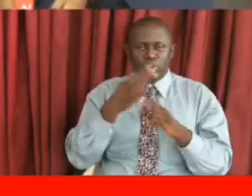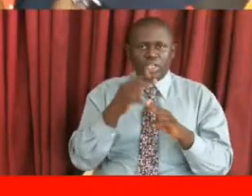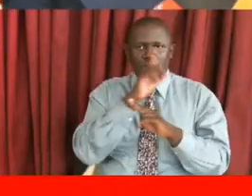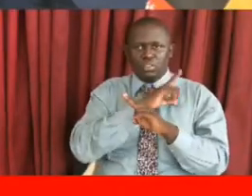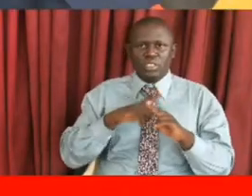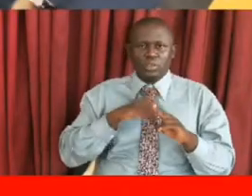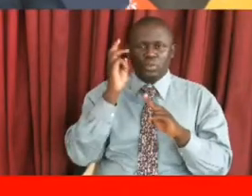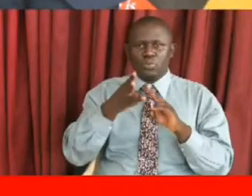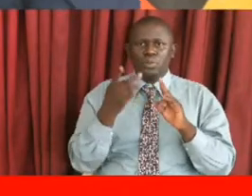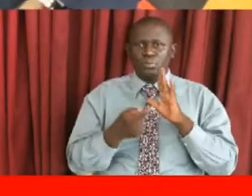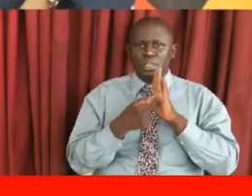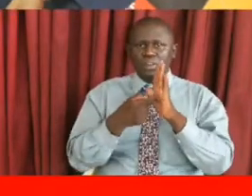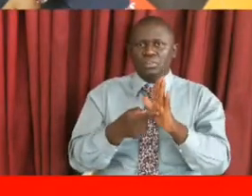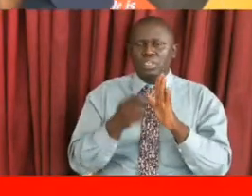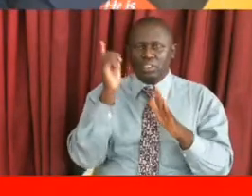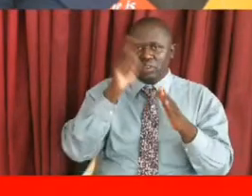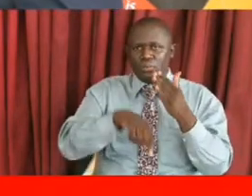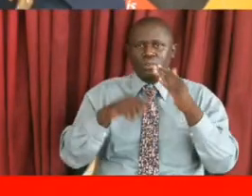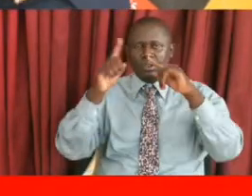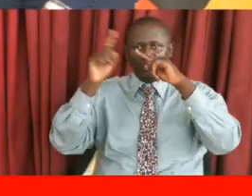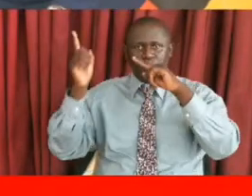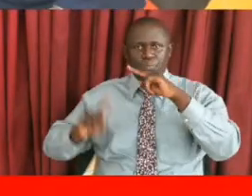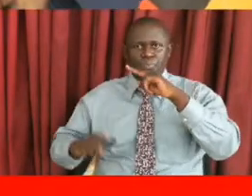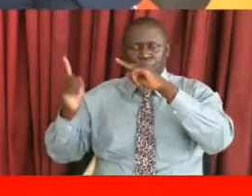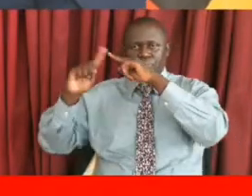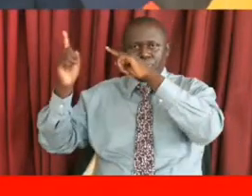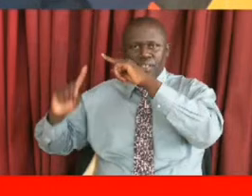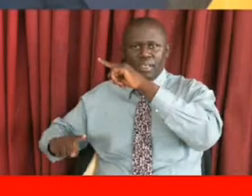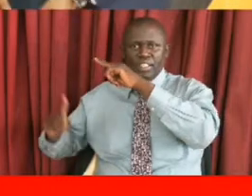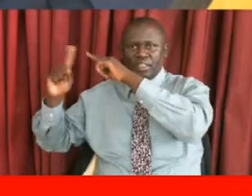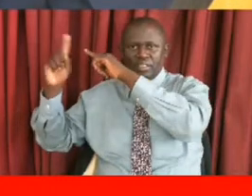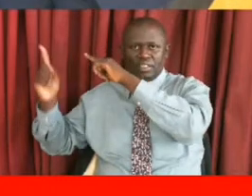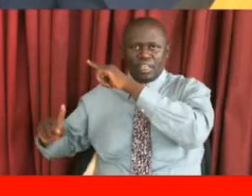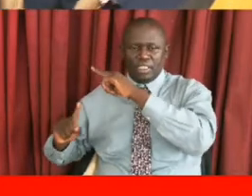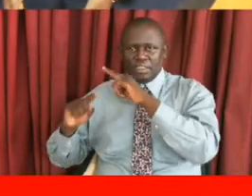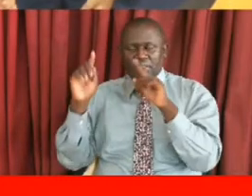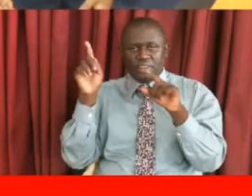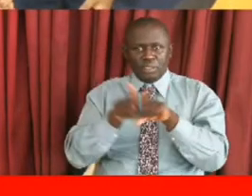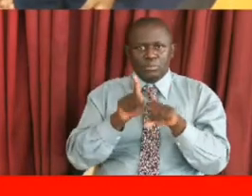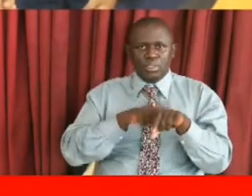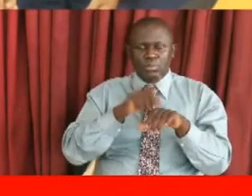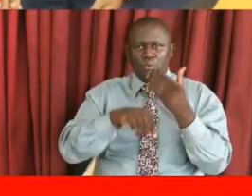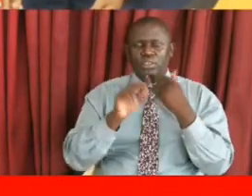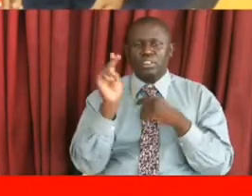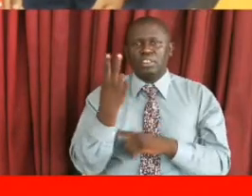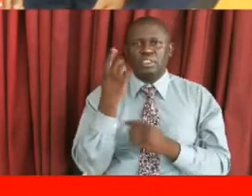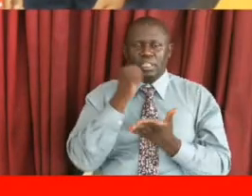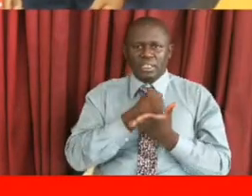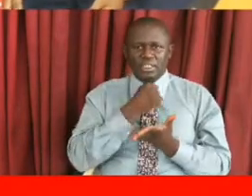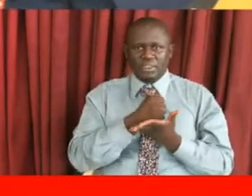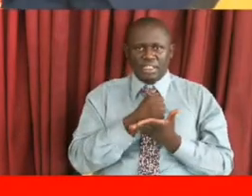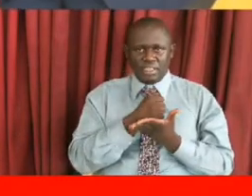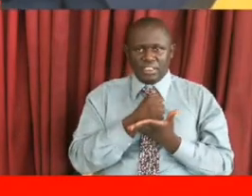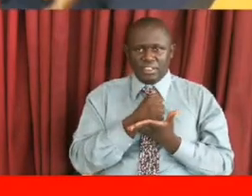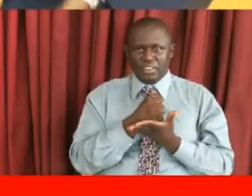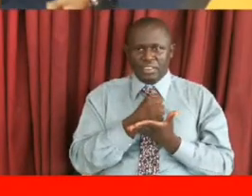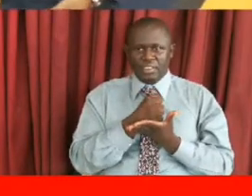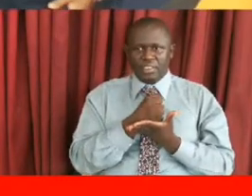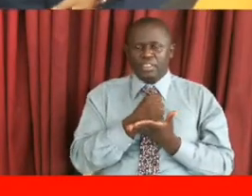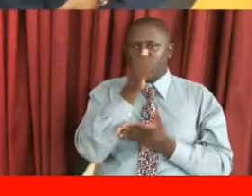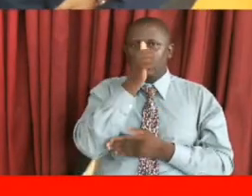Thunders the name of the Lord will be revealed in the seventh Amen in